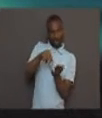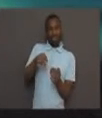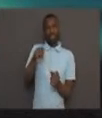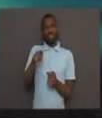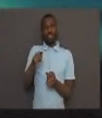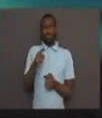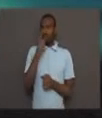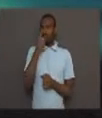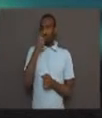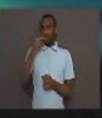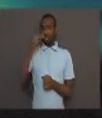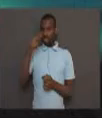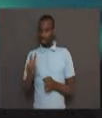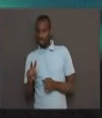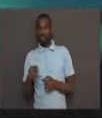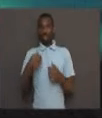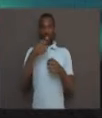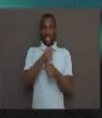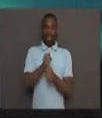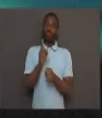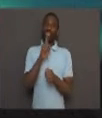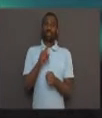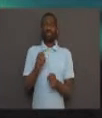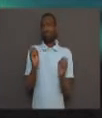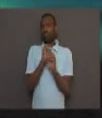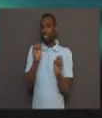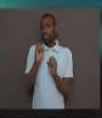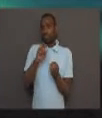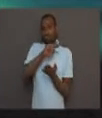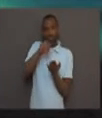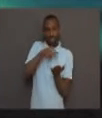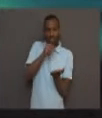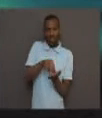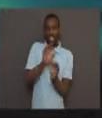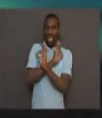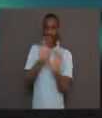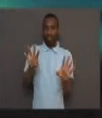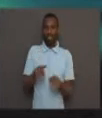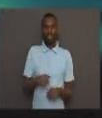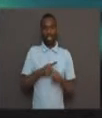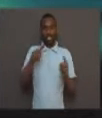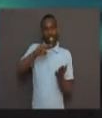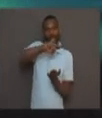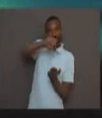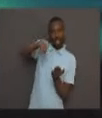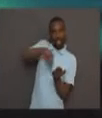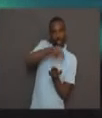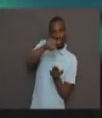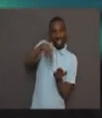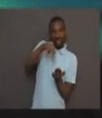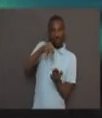common hydrogen contains no neutron, but the nucleus